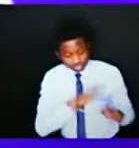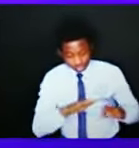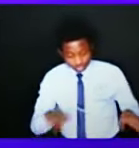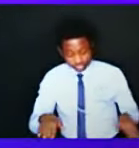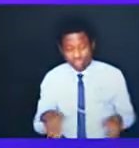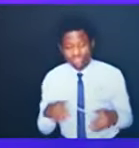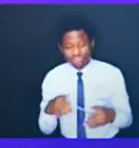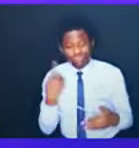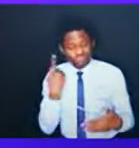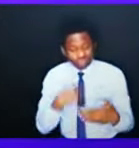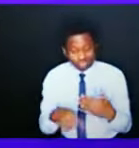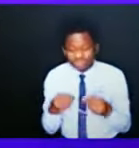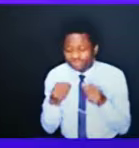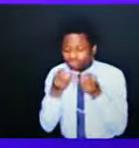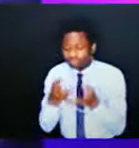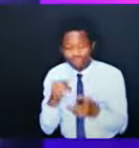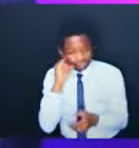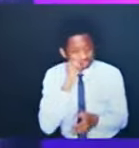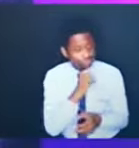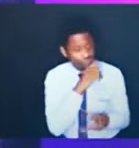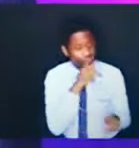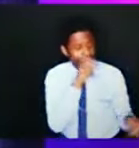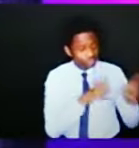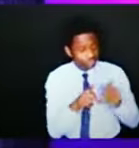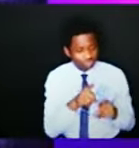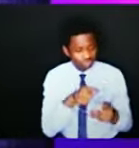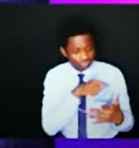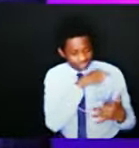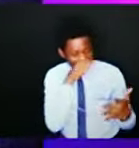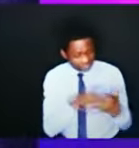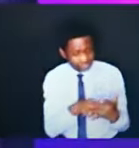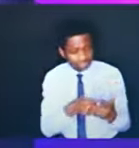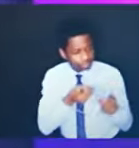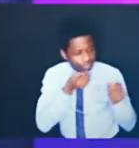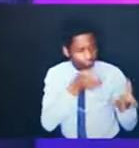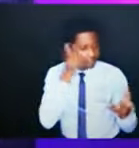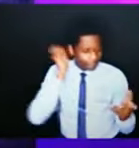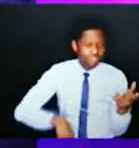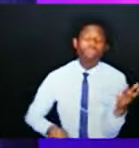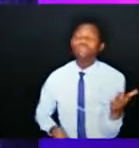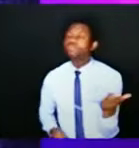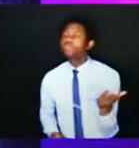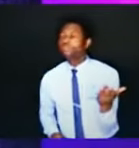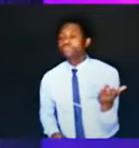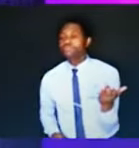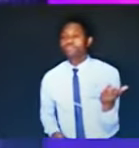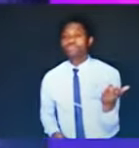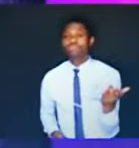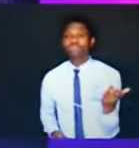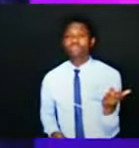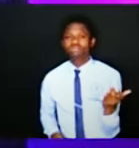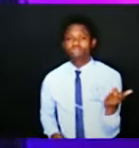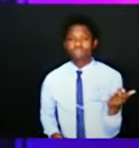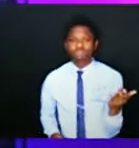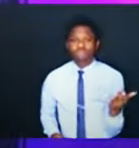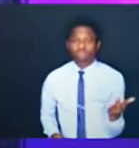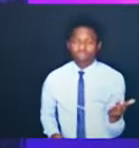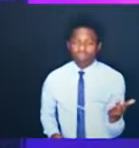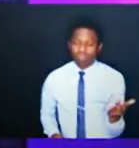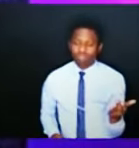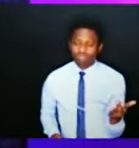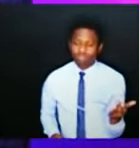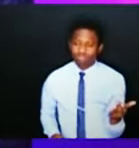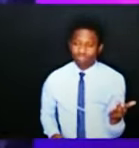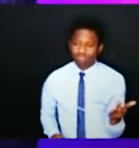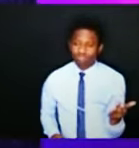of Israel." Na Mose ekọ Awurade nchen na Awurade frẹ no na ose ne bepo